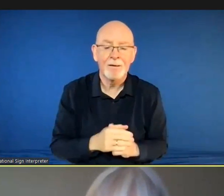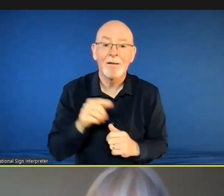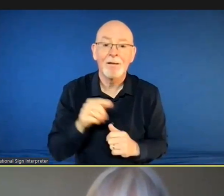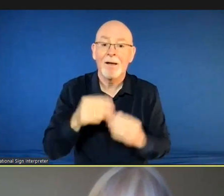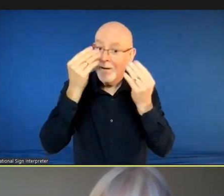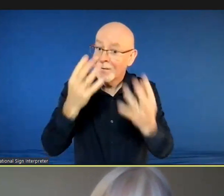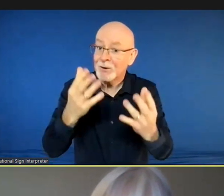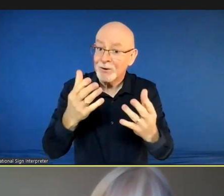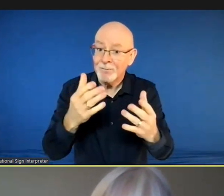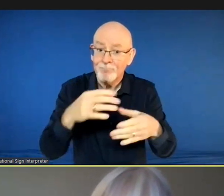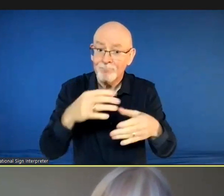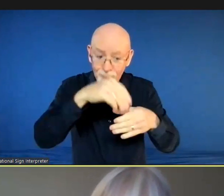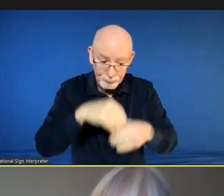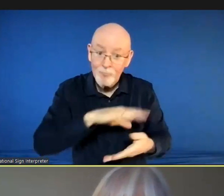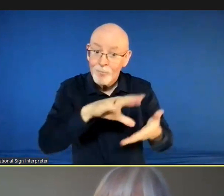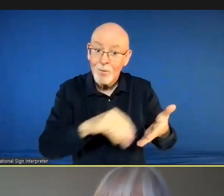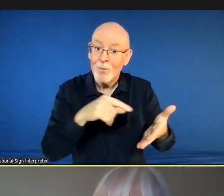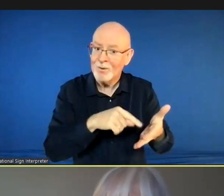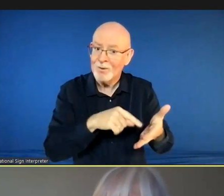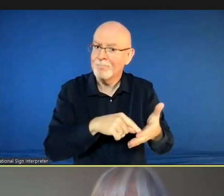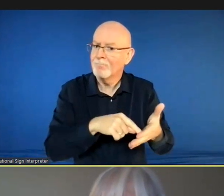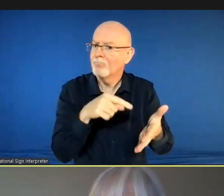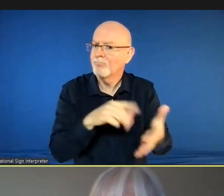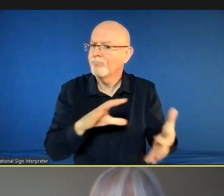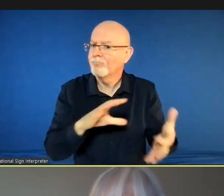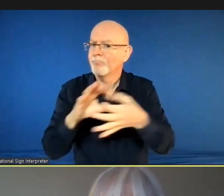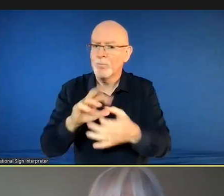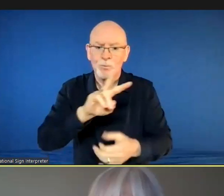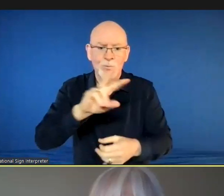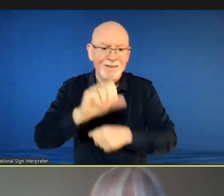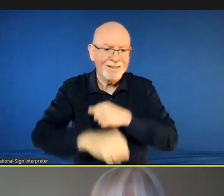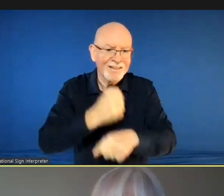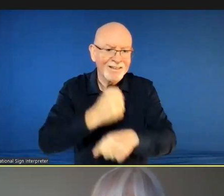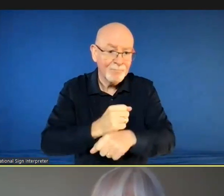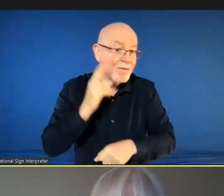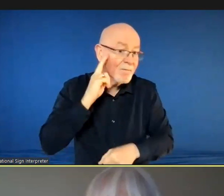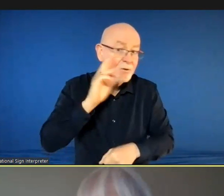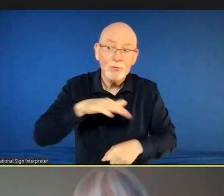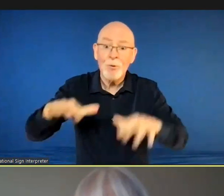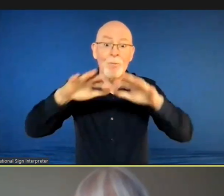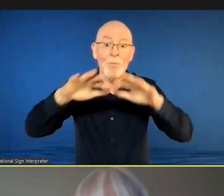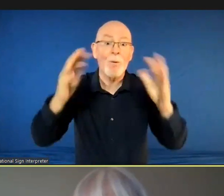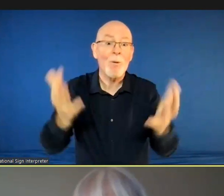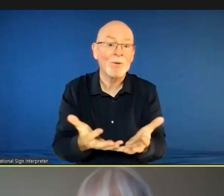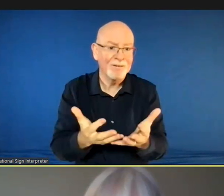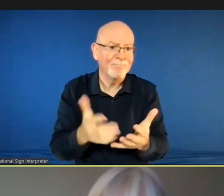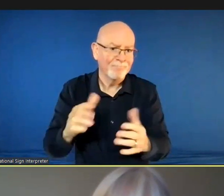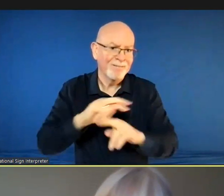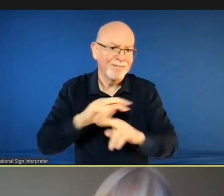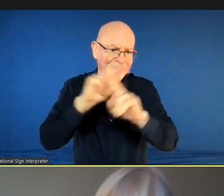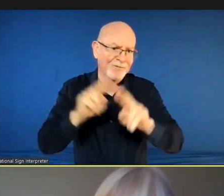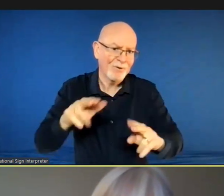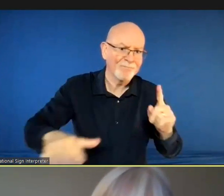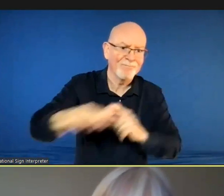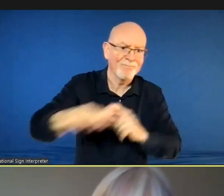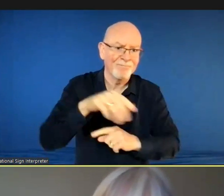Worldwide's work internationally, and it focuses particularly on projects that we have supported with our partners over the last 4 years or